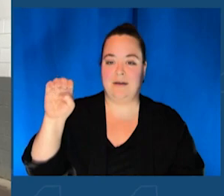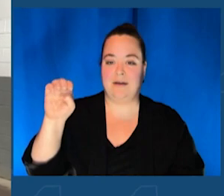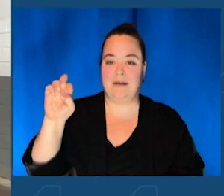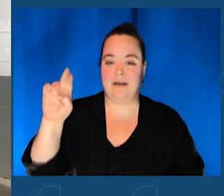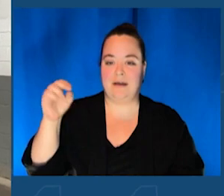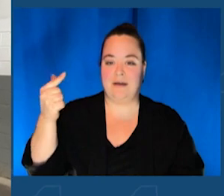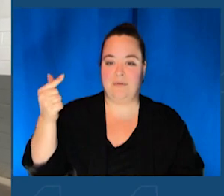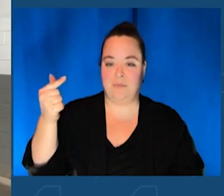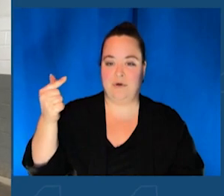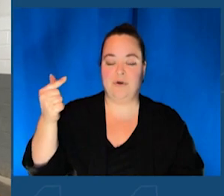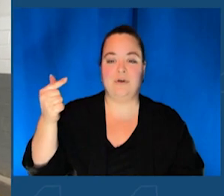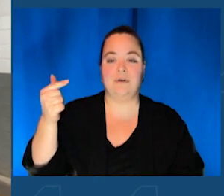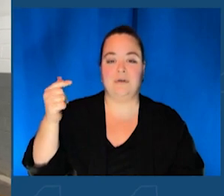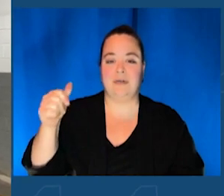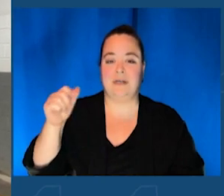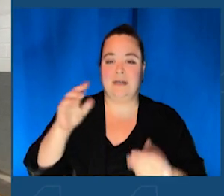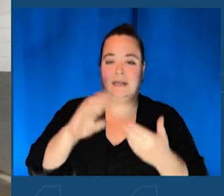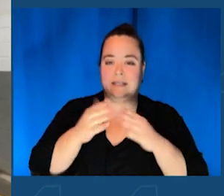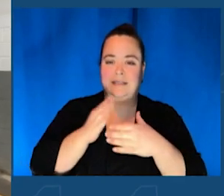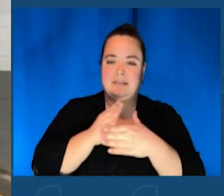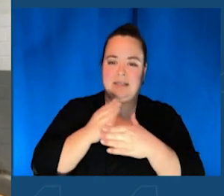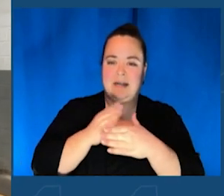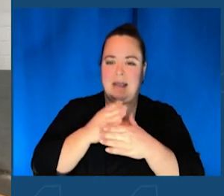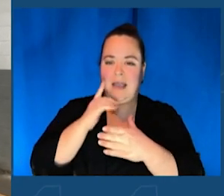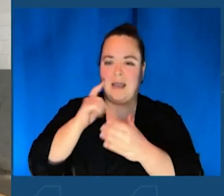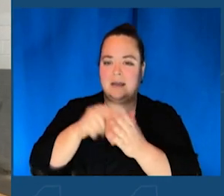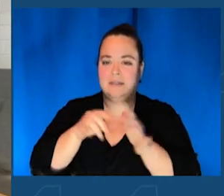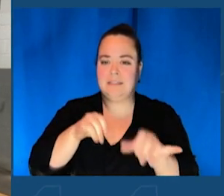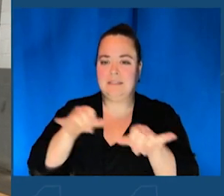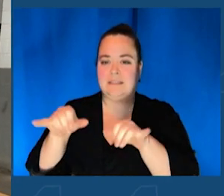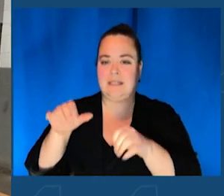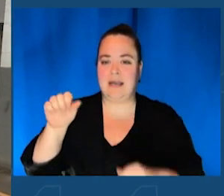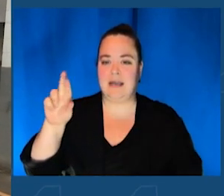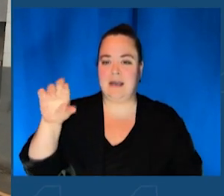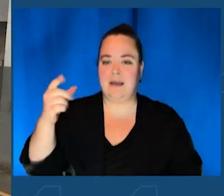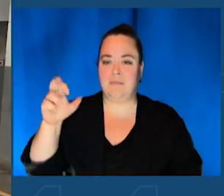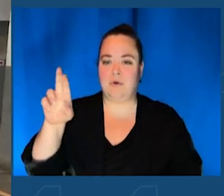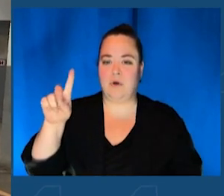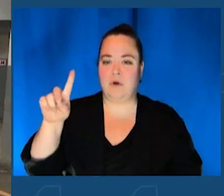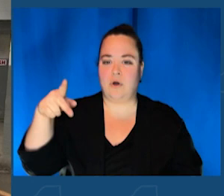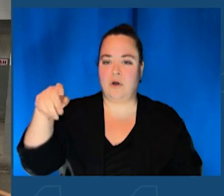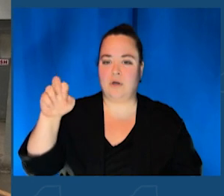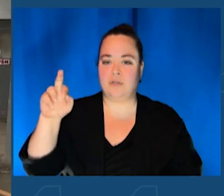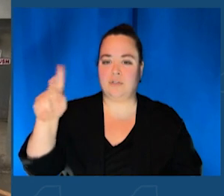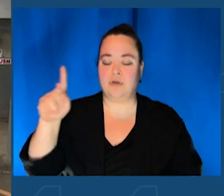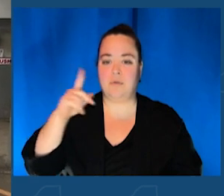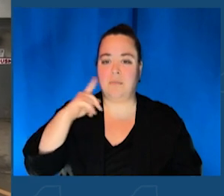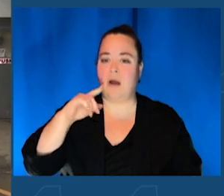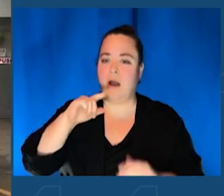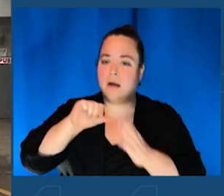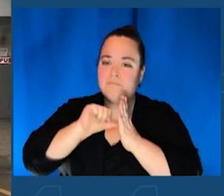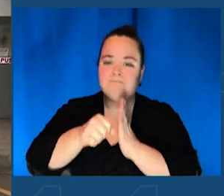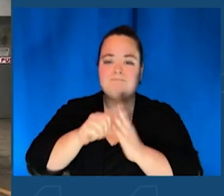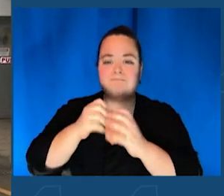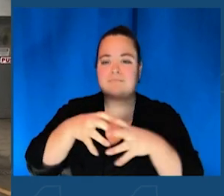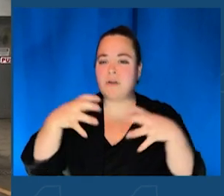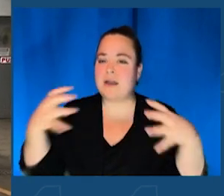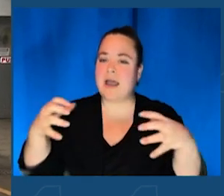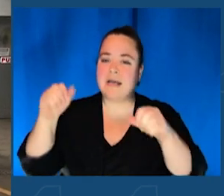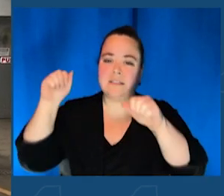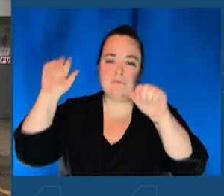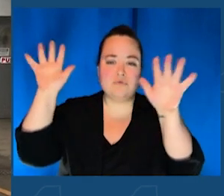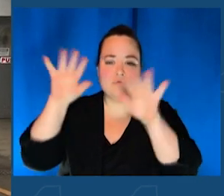This shares the distinction with Orchard Park as being the epicenter of a massive snow event, which I would say is one for the record